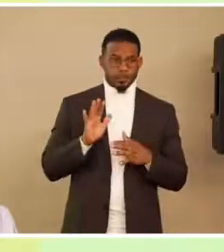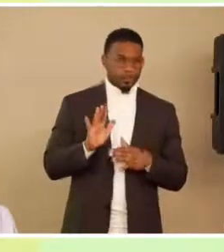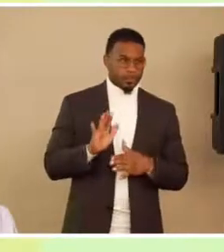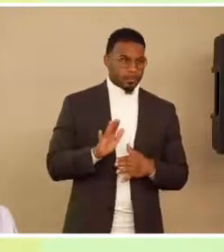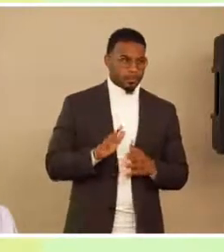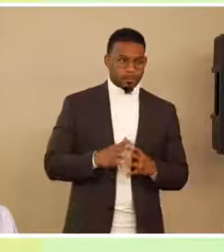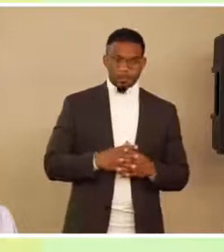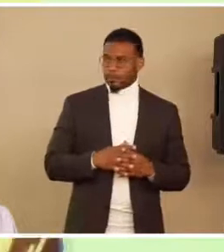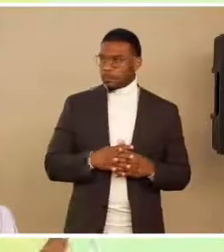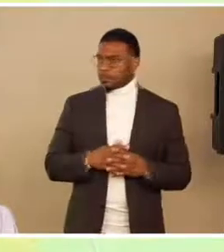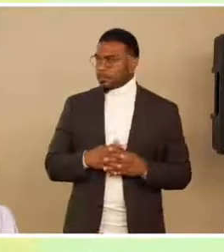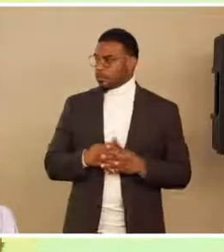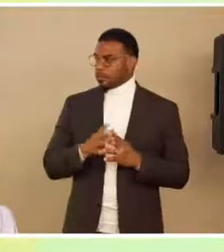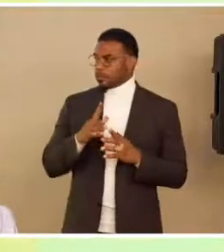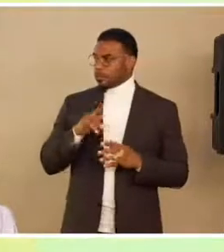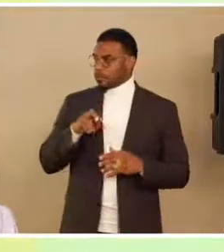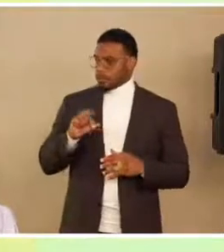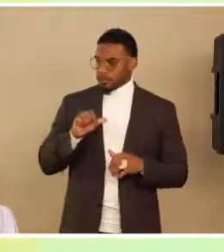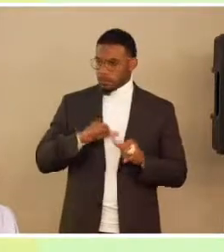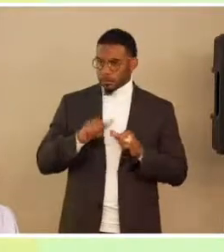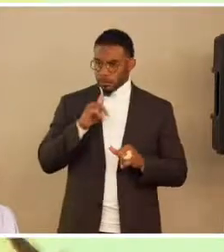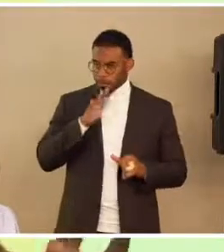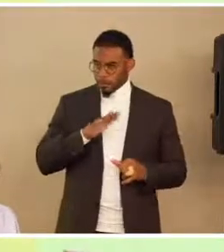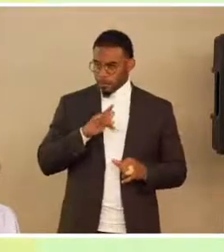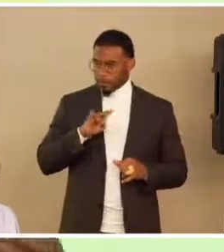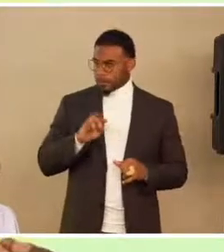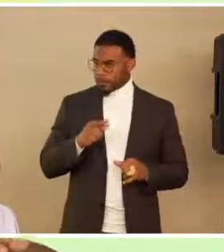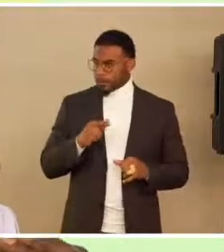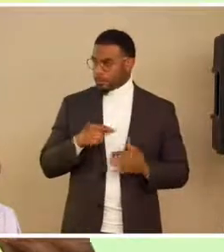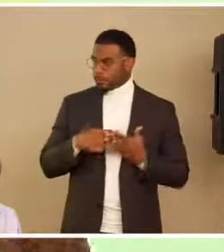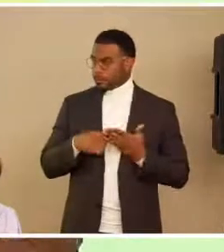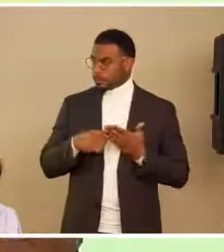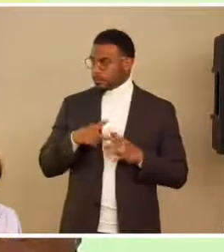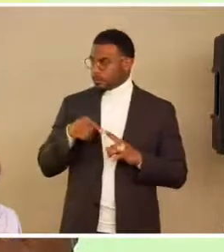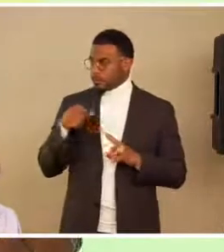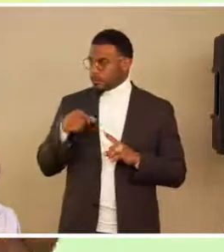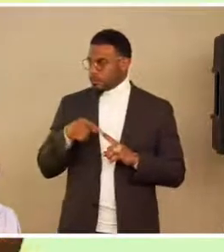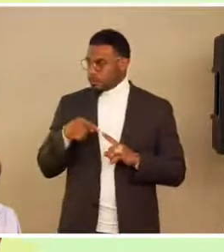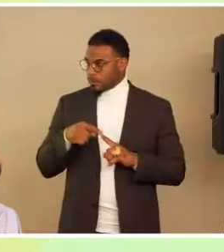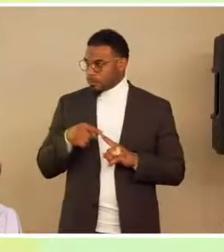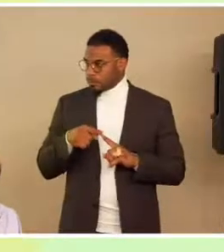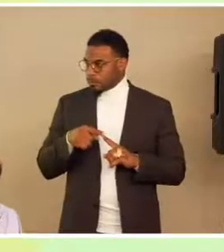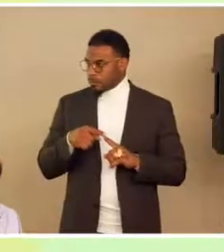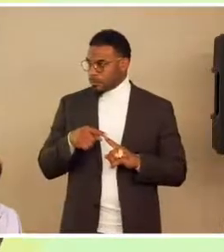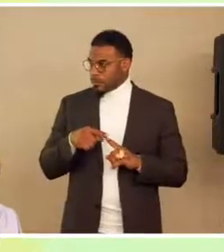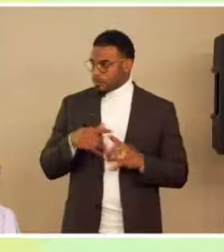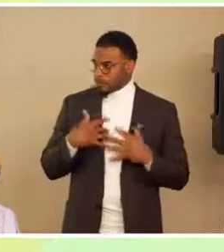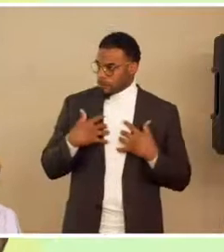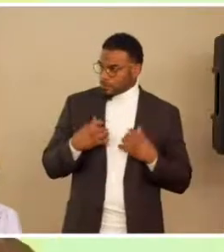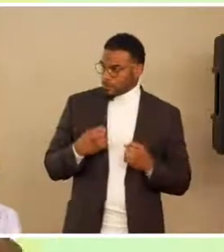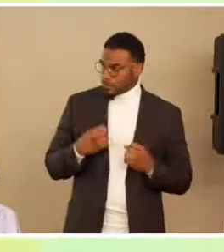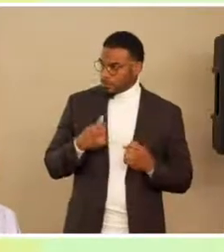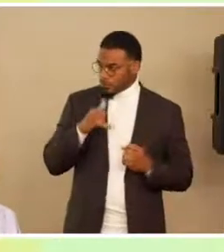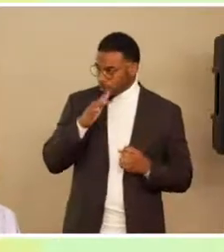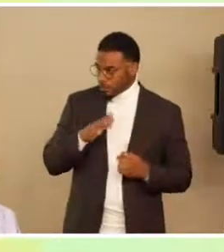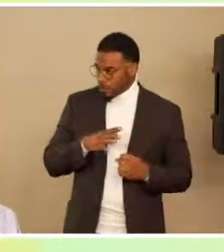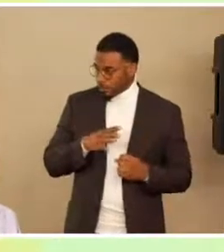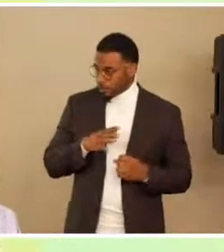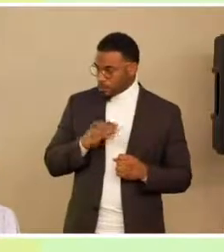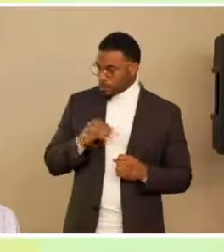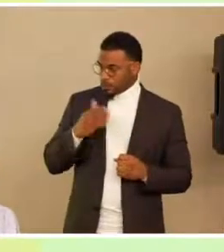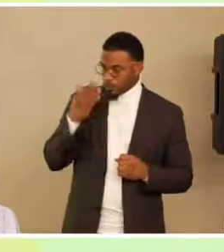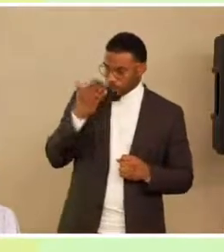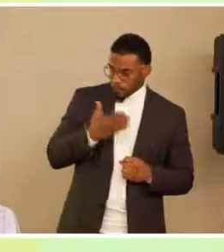her press around The Woman King and the conversation around the strong women